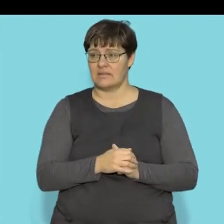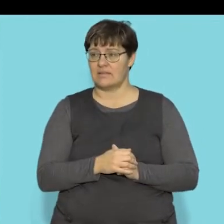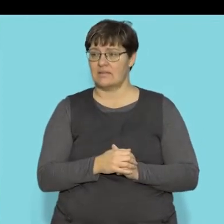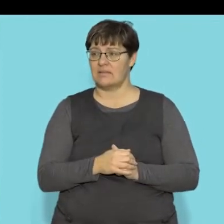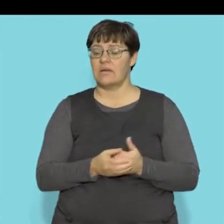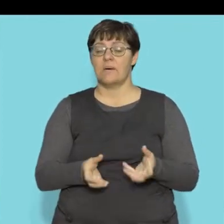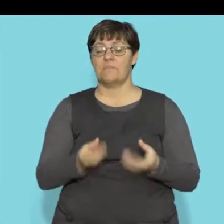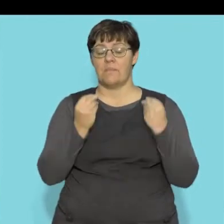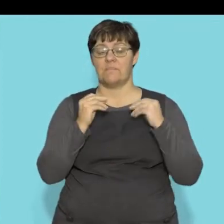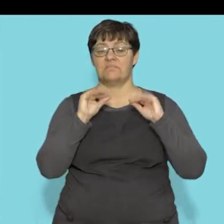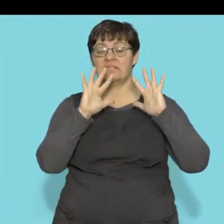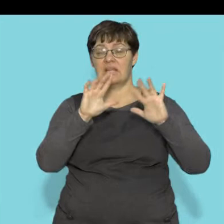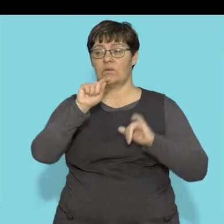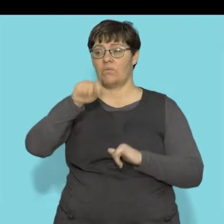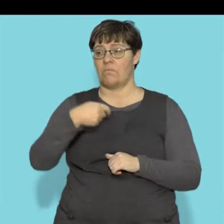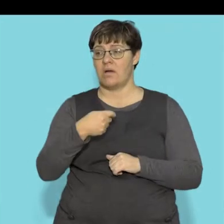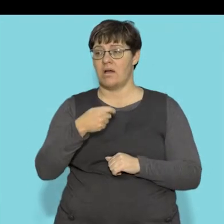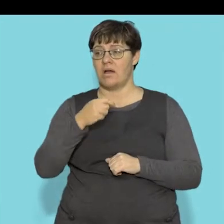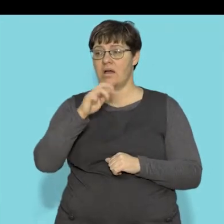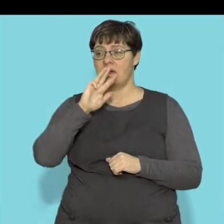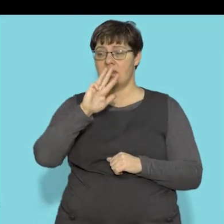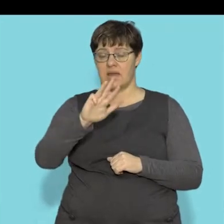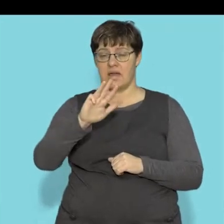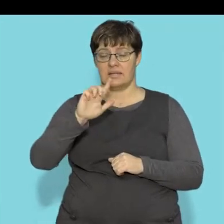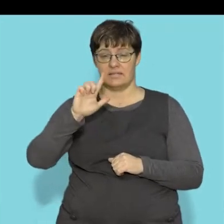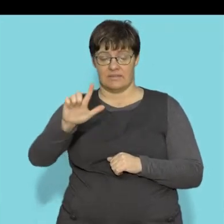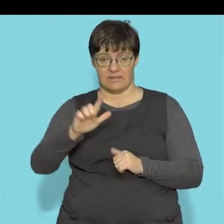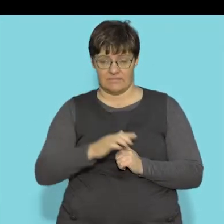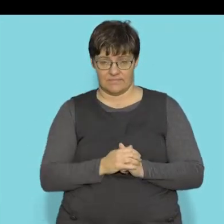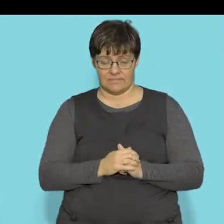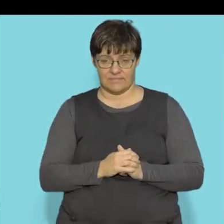my previous answer, and I'm going to get that my slant height is